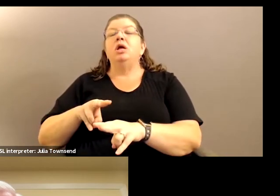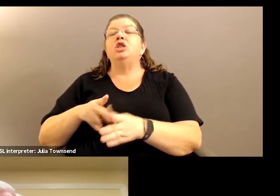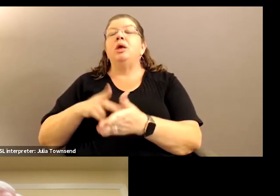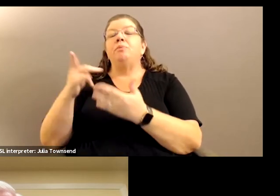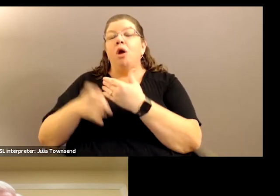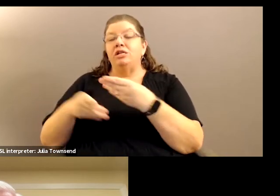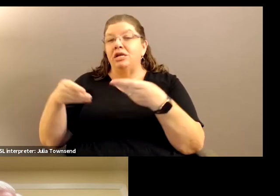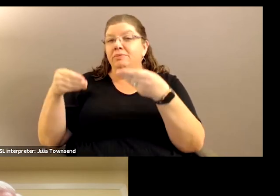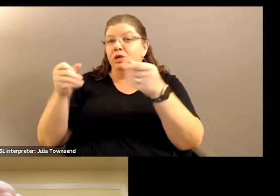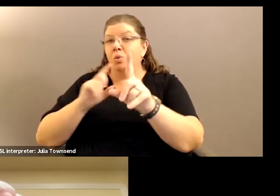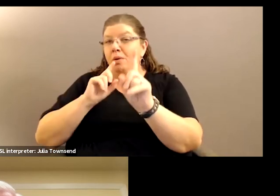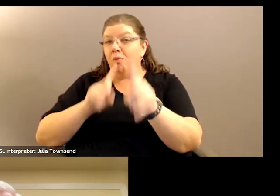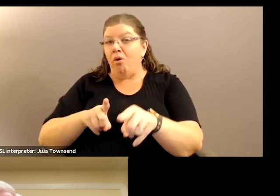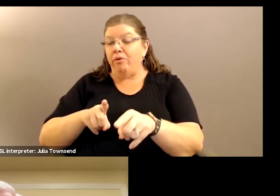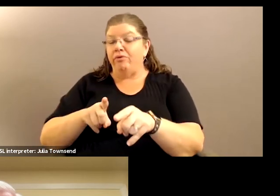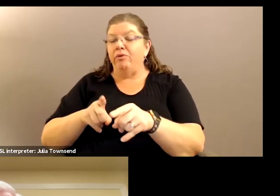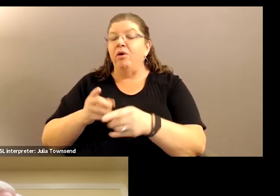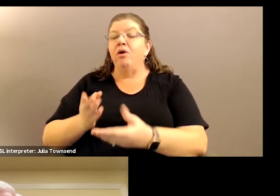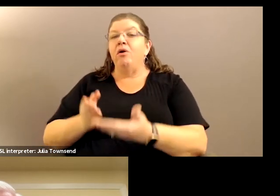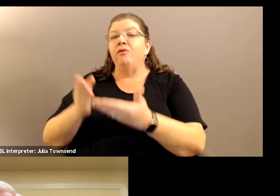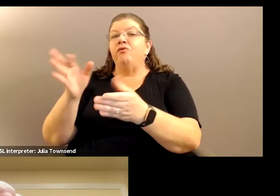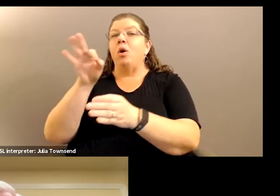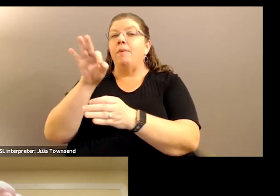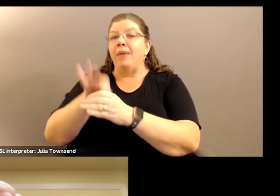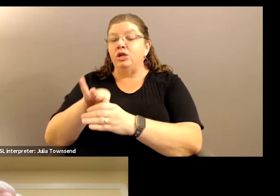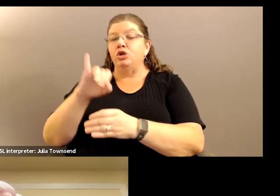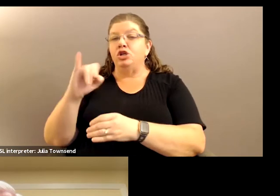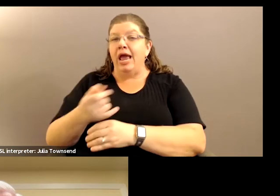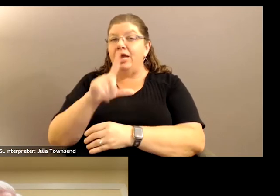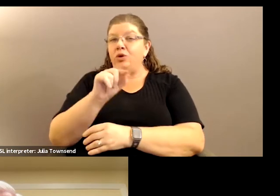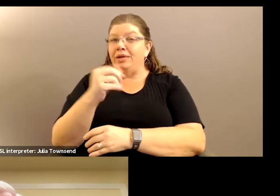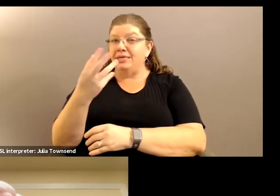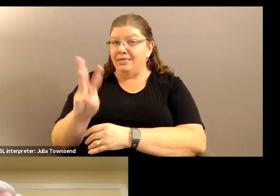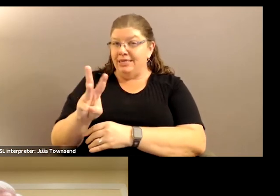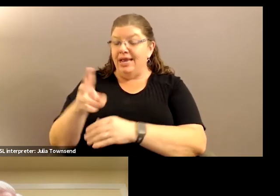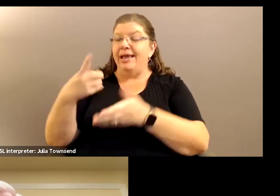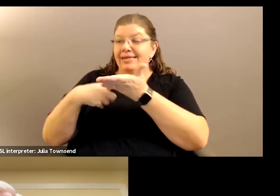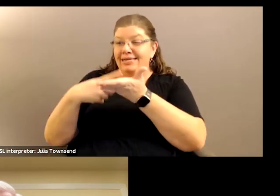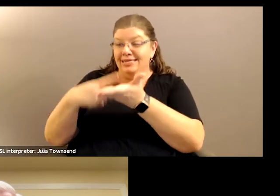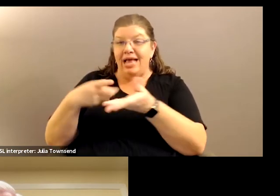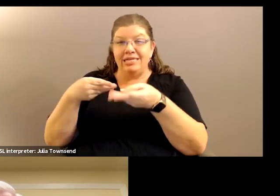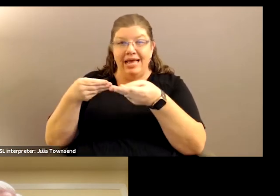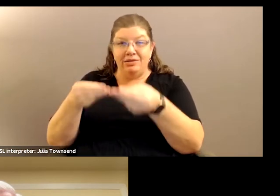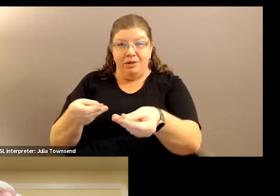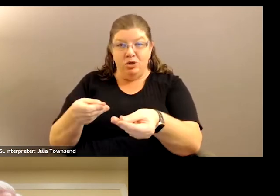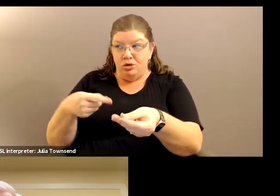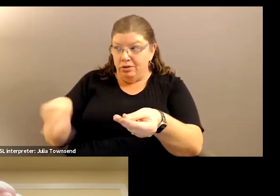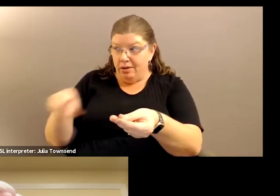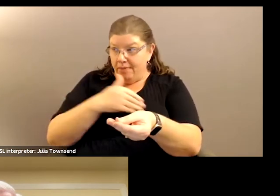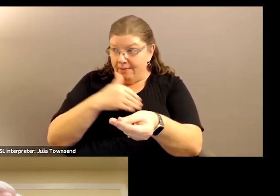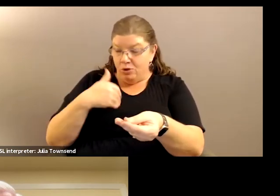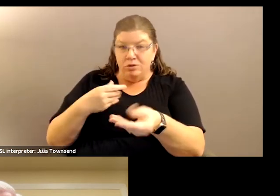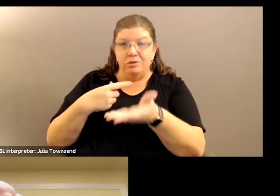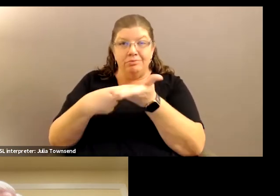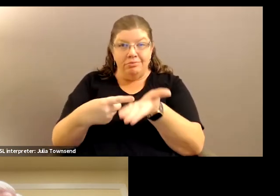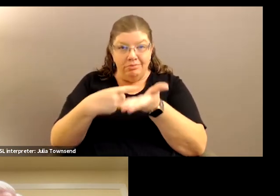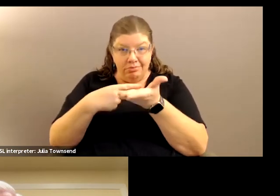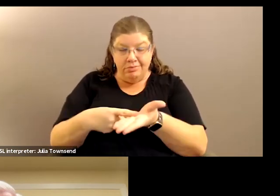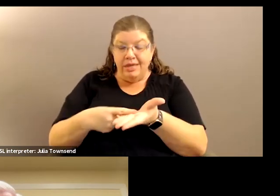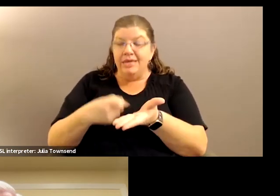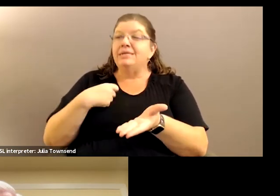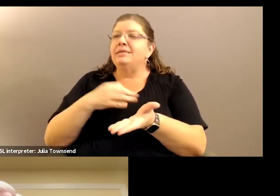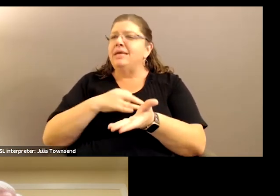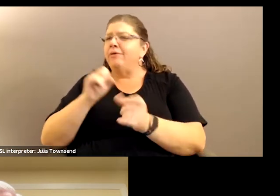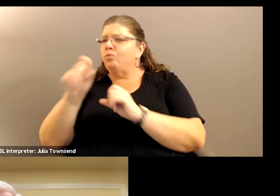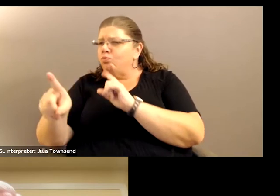reports for measure j 2016 discuss the expenditures amongst members and question staff to ensure that the